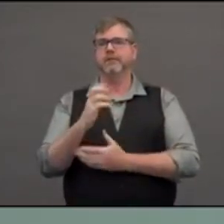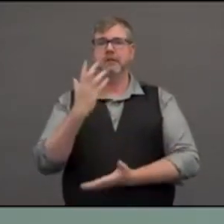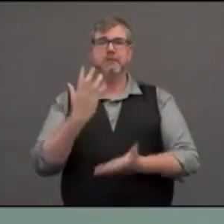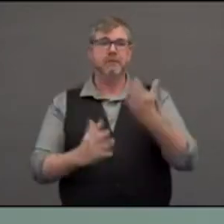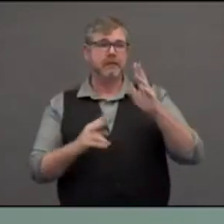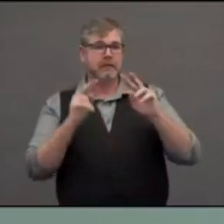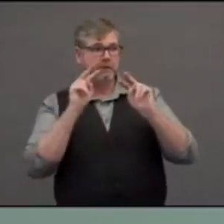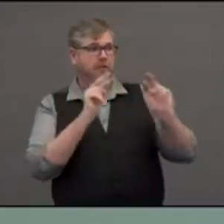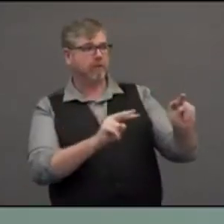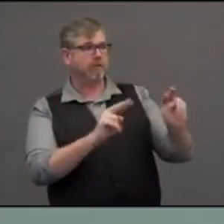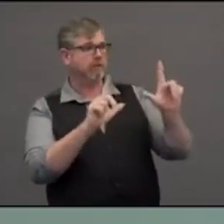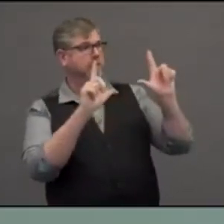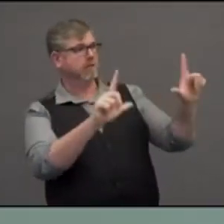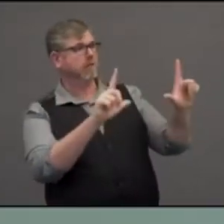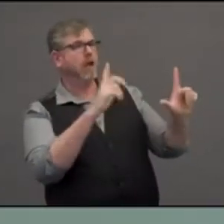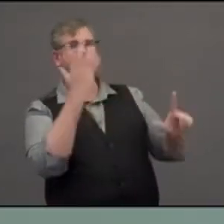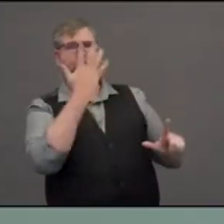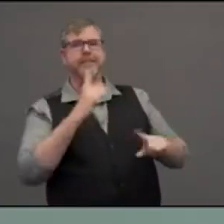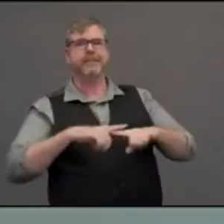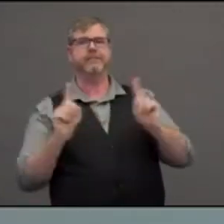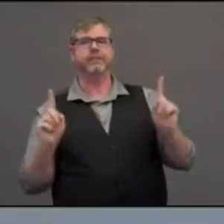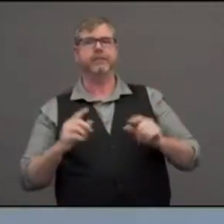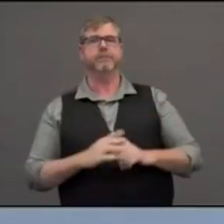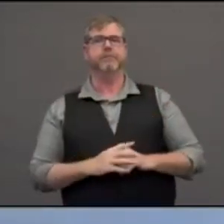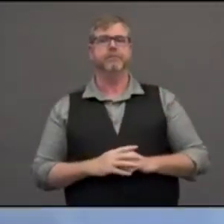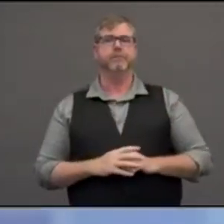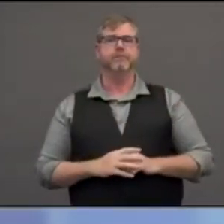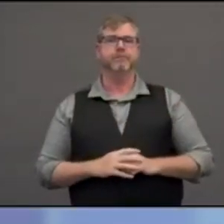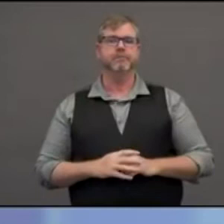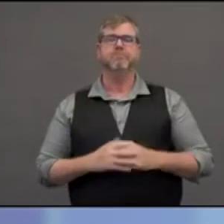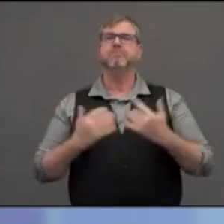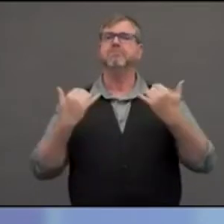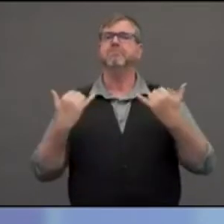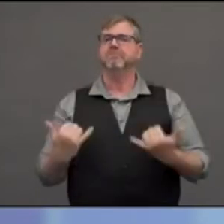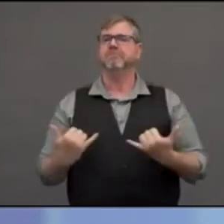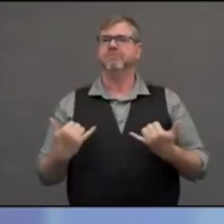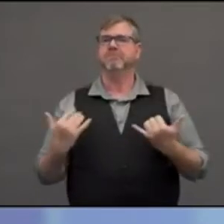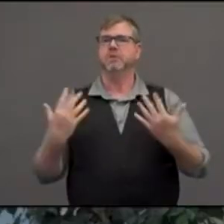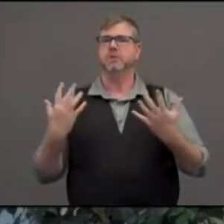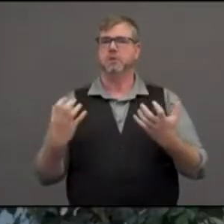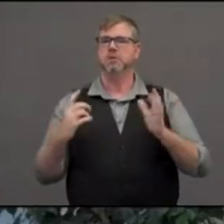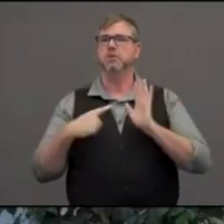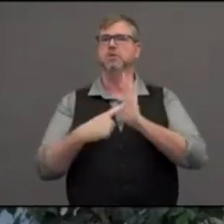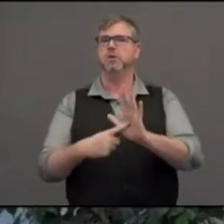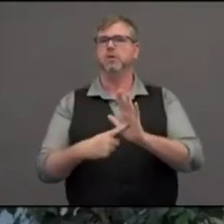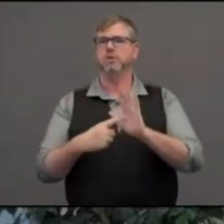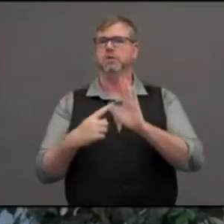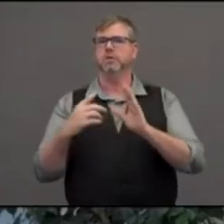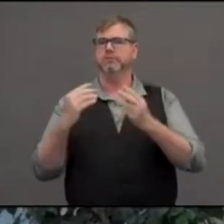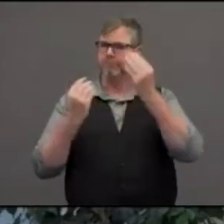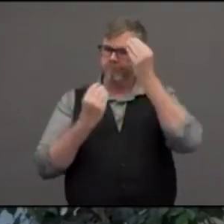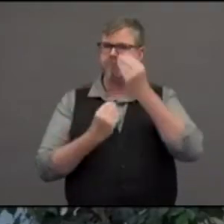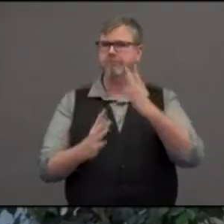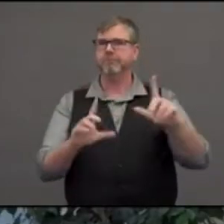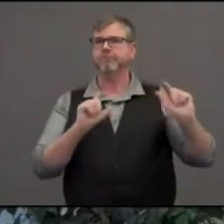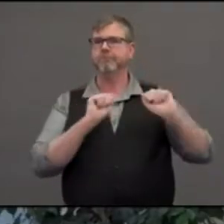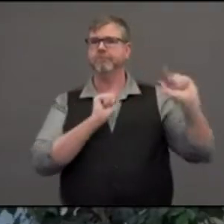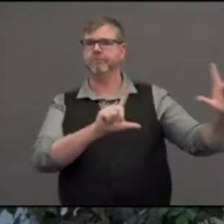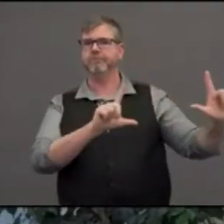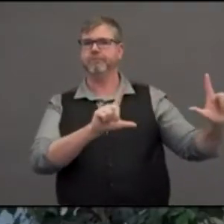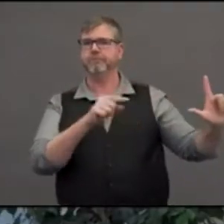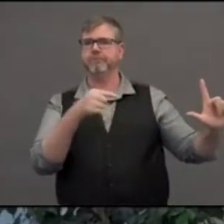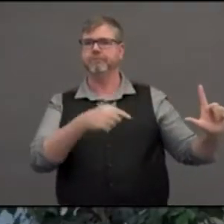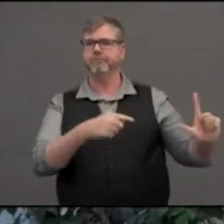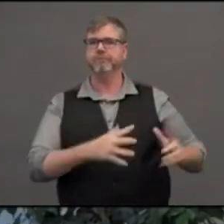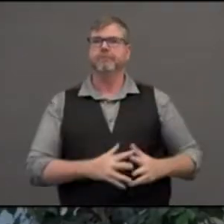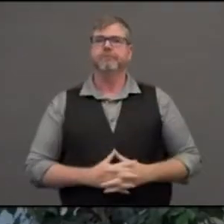let's look at what the data is telling us. Okay, so this is a bar